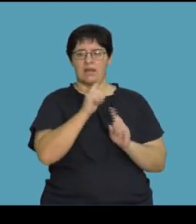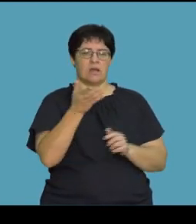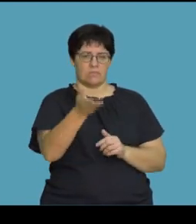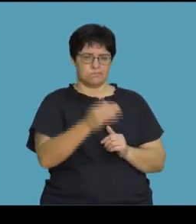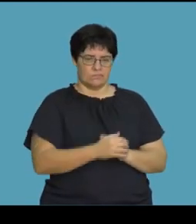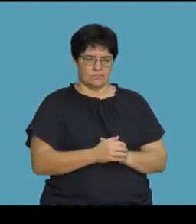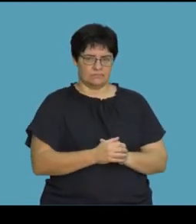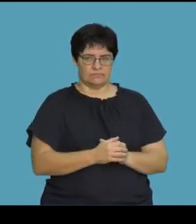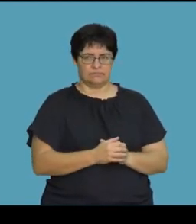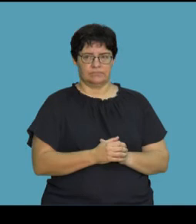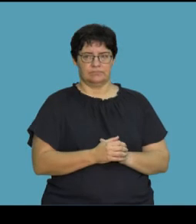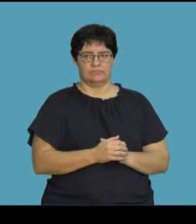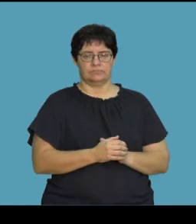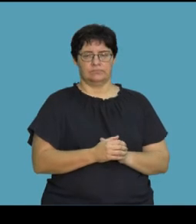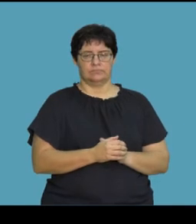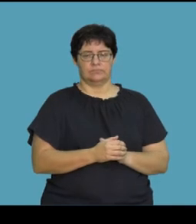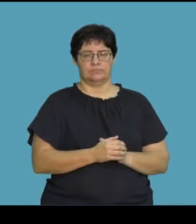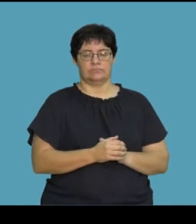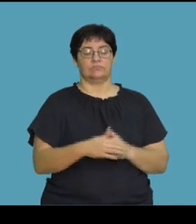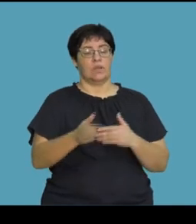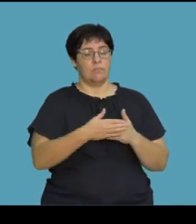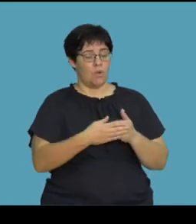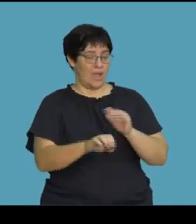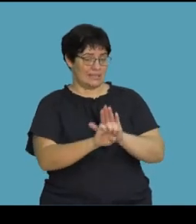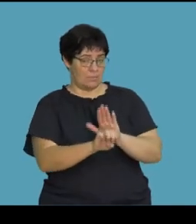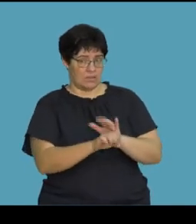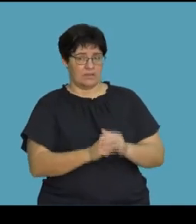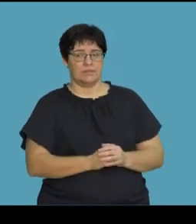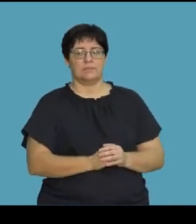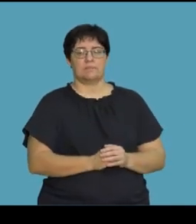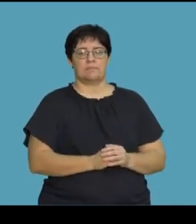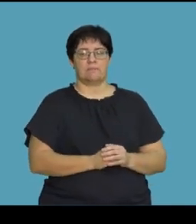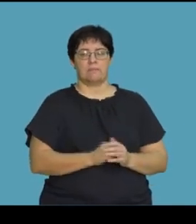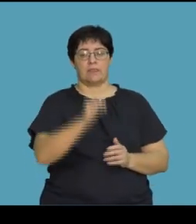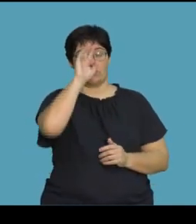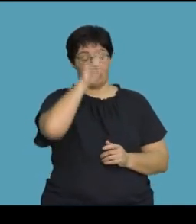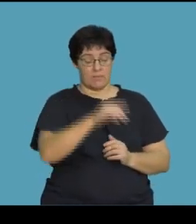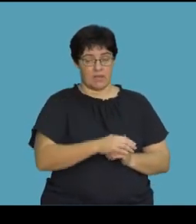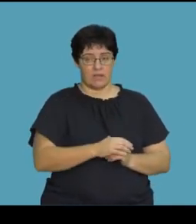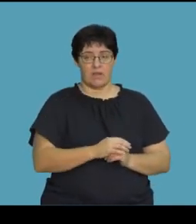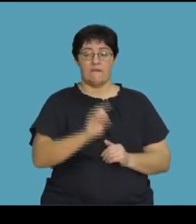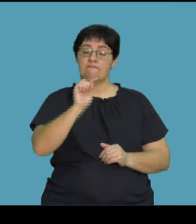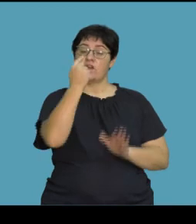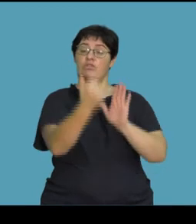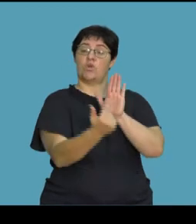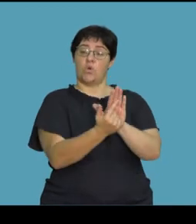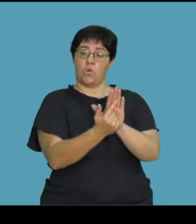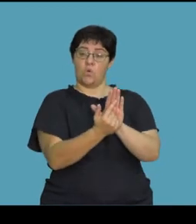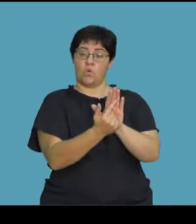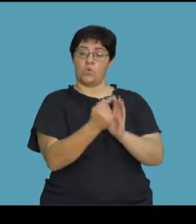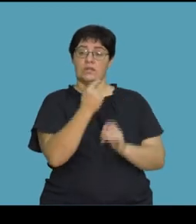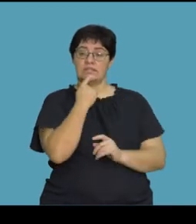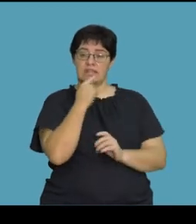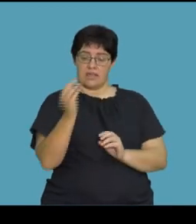And that's where your answer will then come from. Another one will be, remember the first law